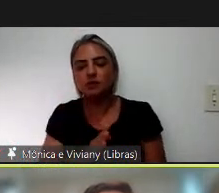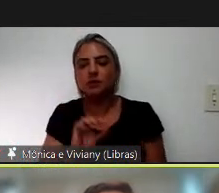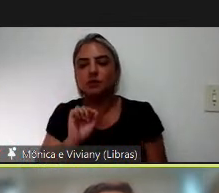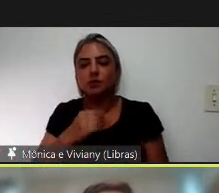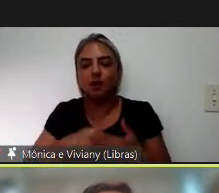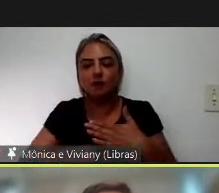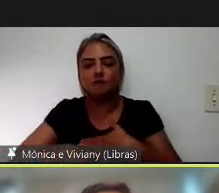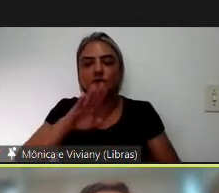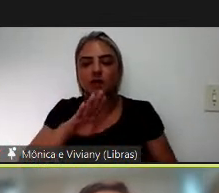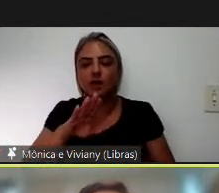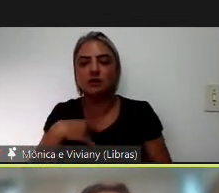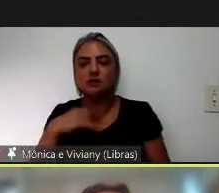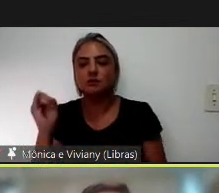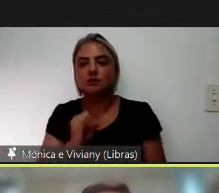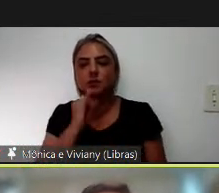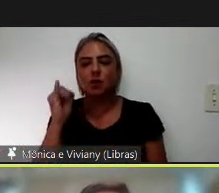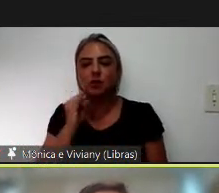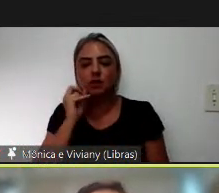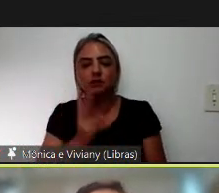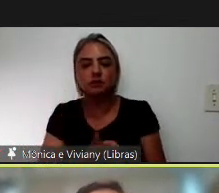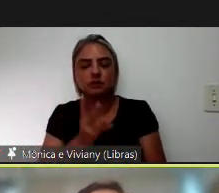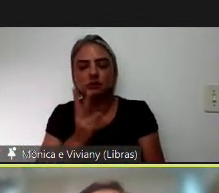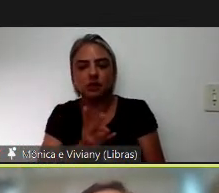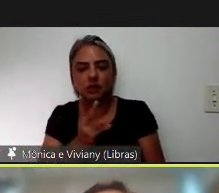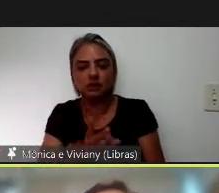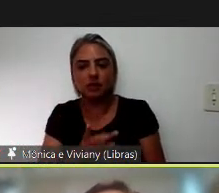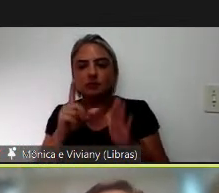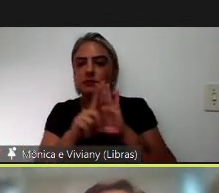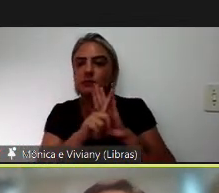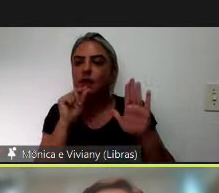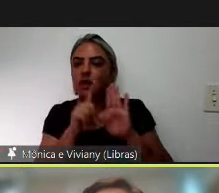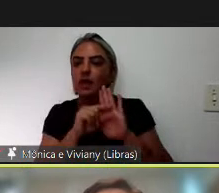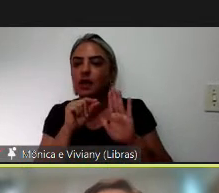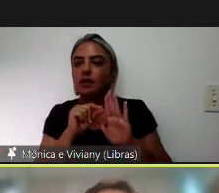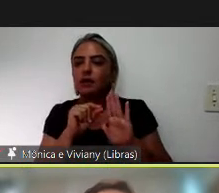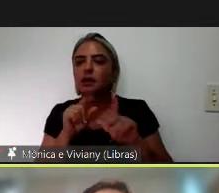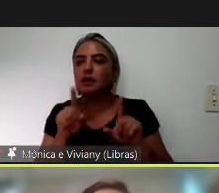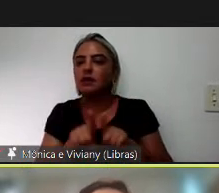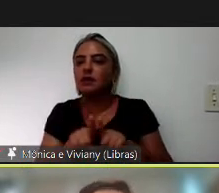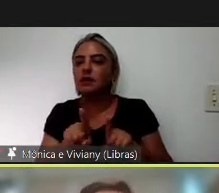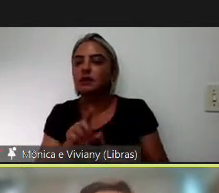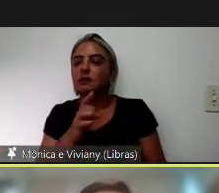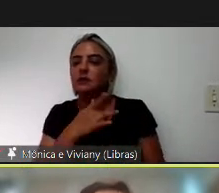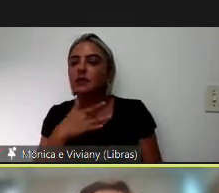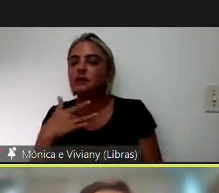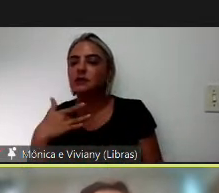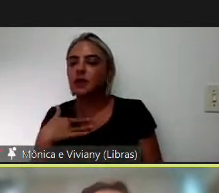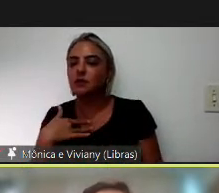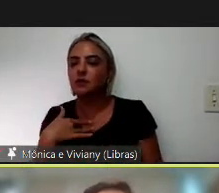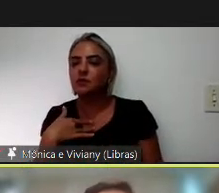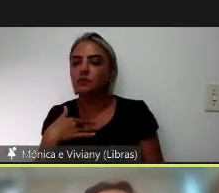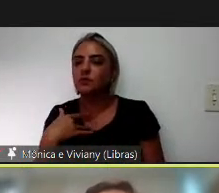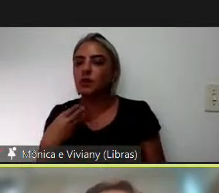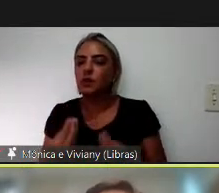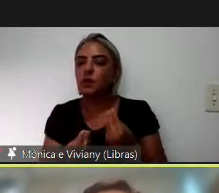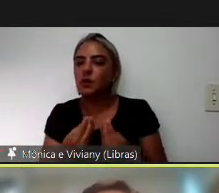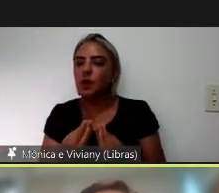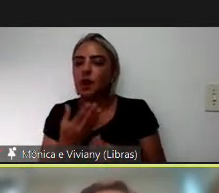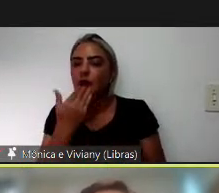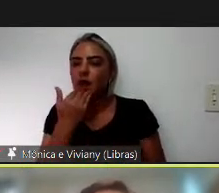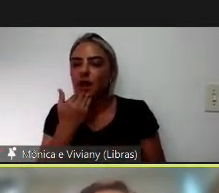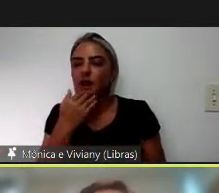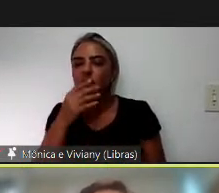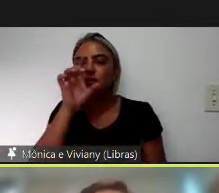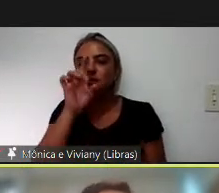Brazil, I think that one of the greatest advancements that only needs to be highlighted is that both the health as